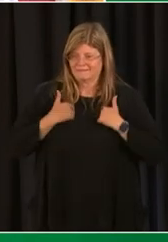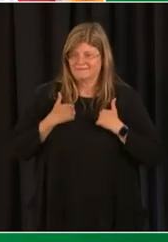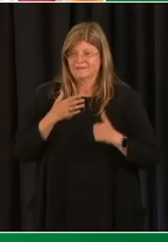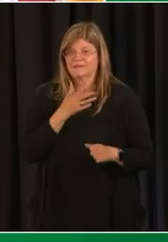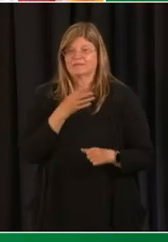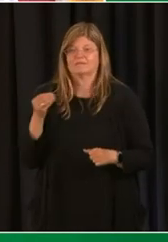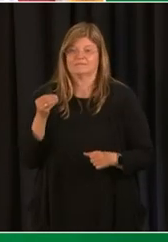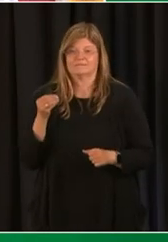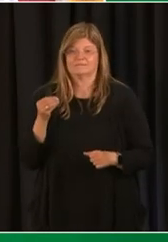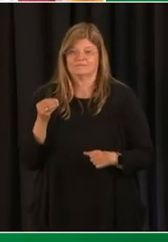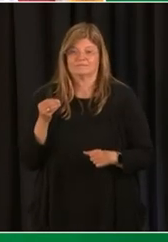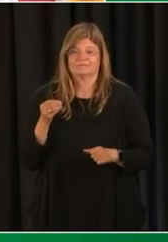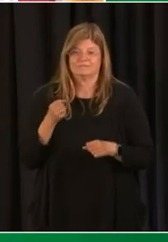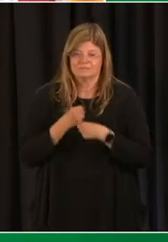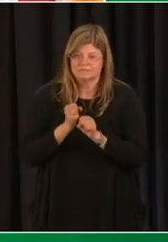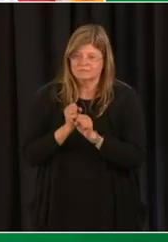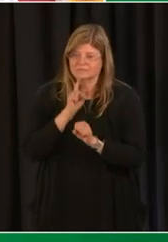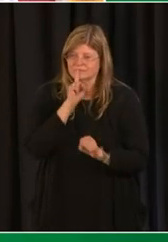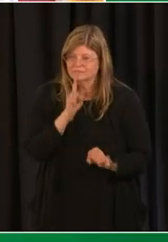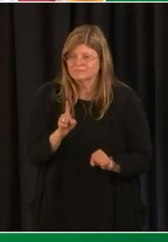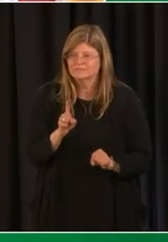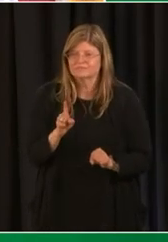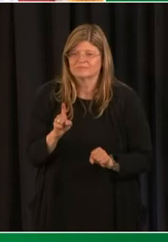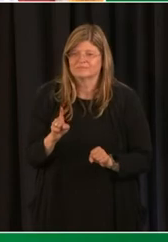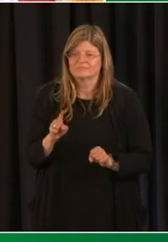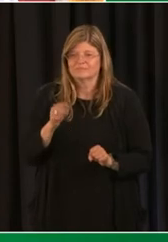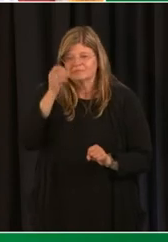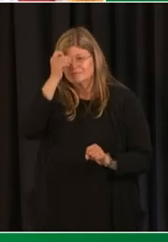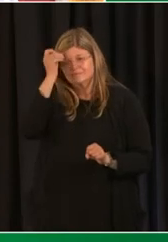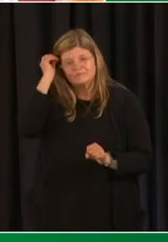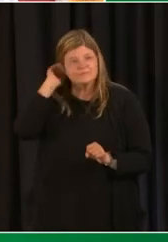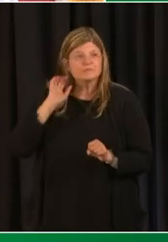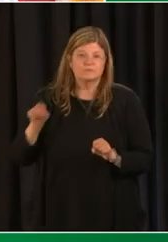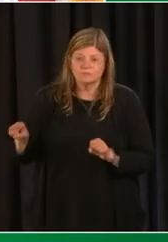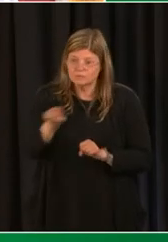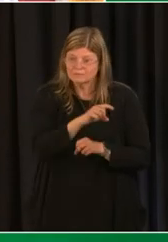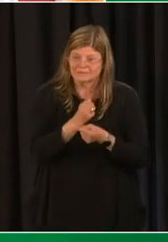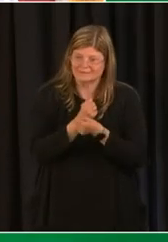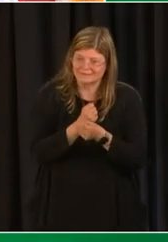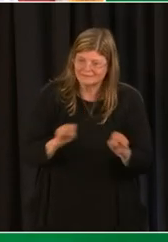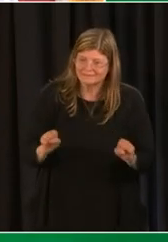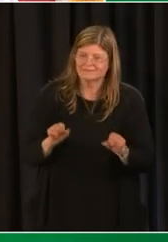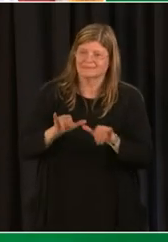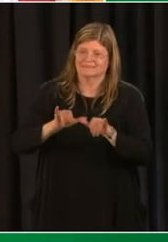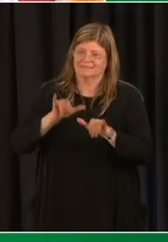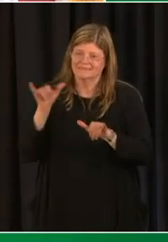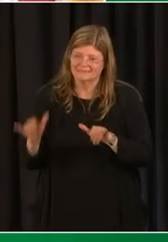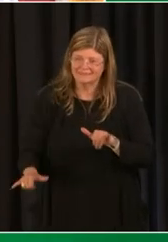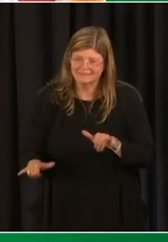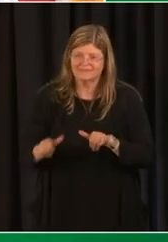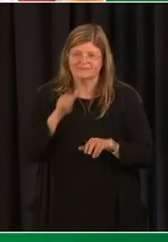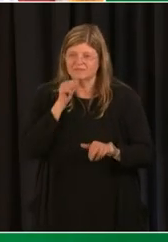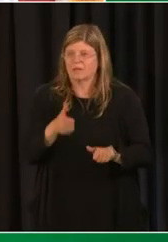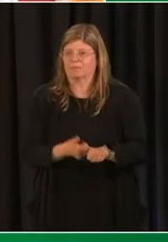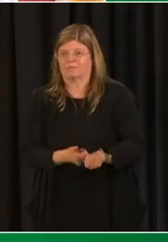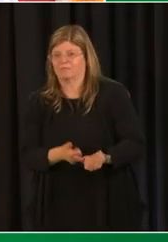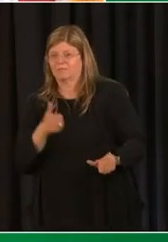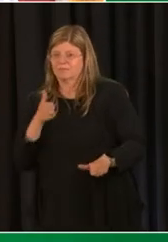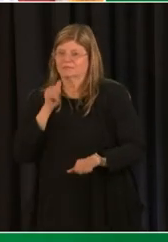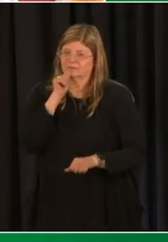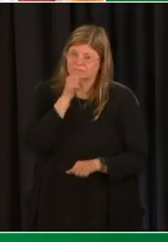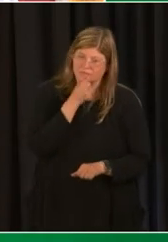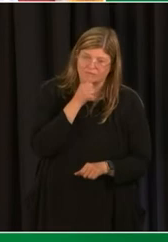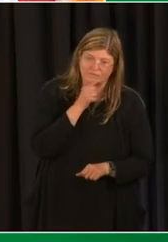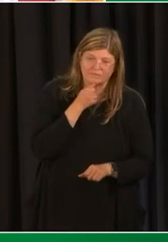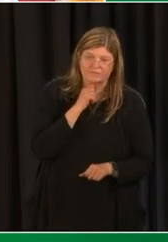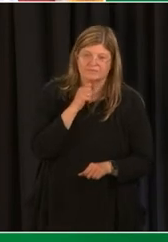also trying to really making sure to ensure that many residents who are suffering from what